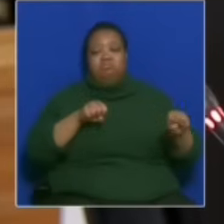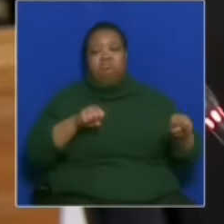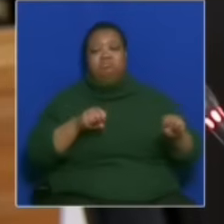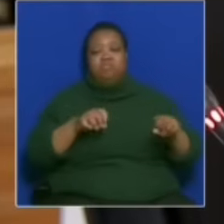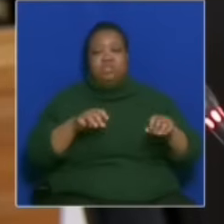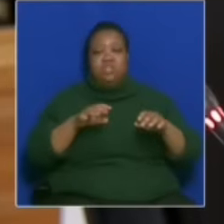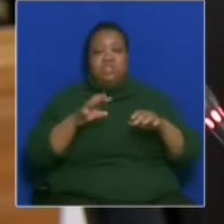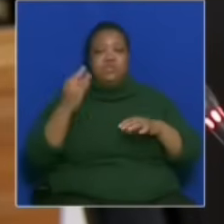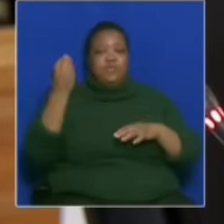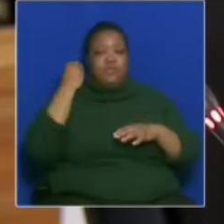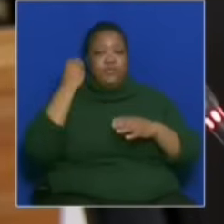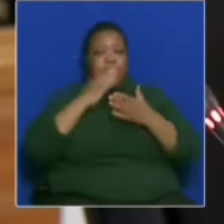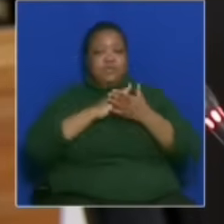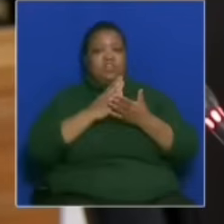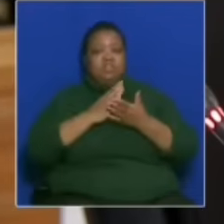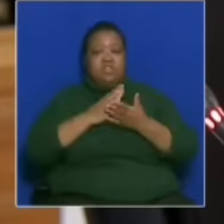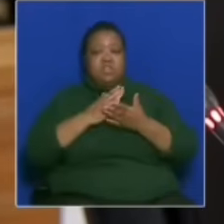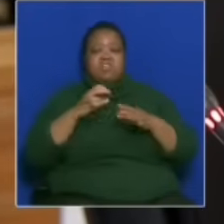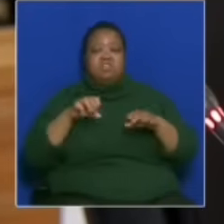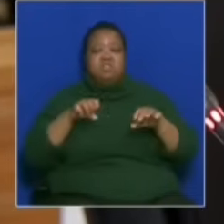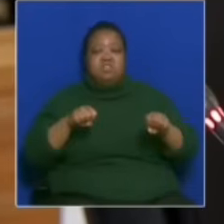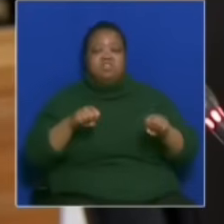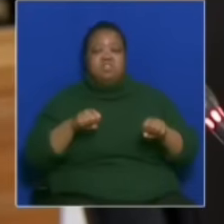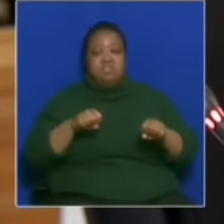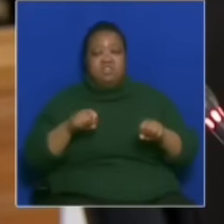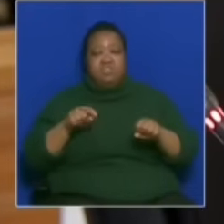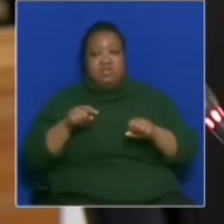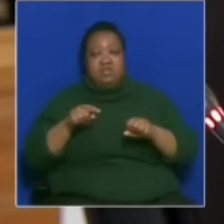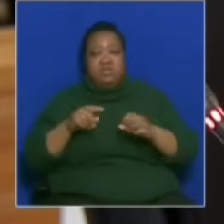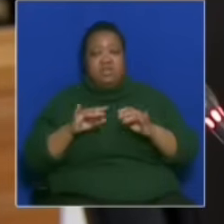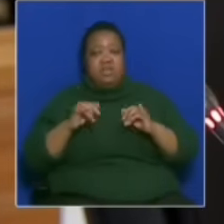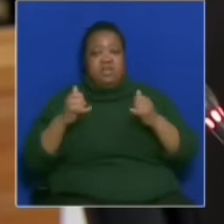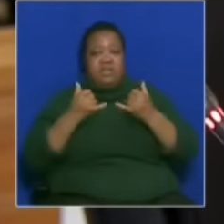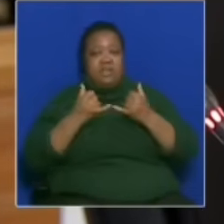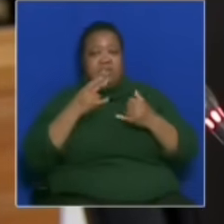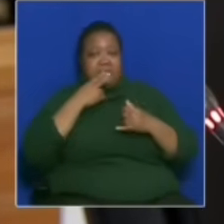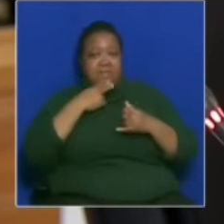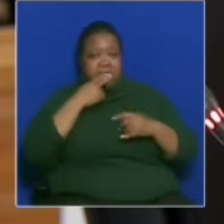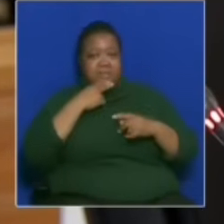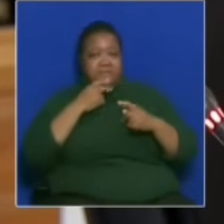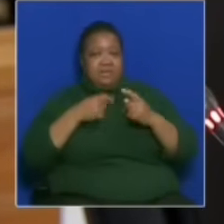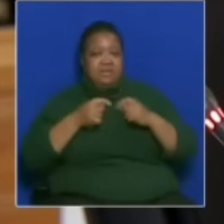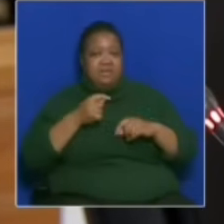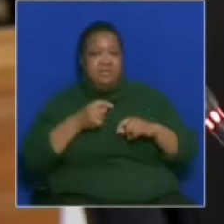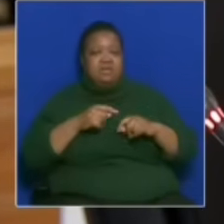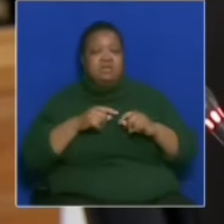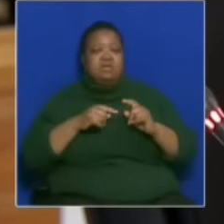the seizure of Remington. So if we go to page 451,